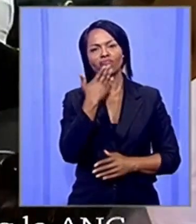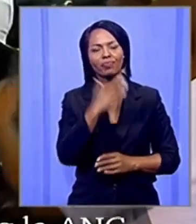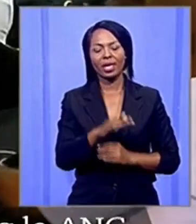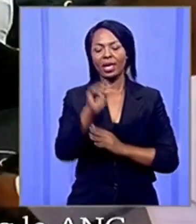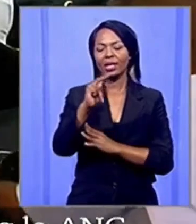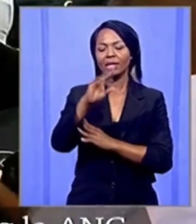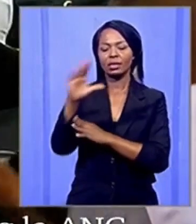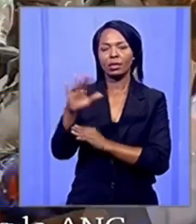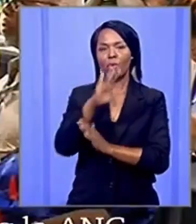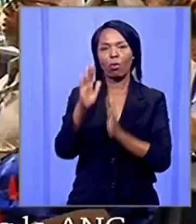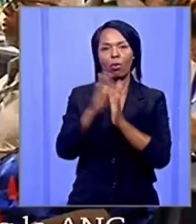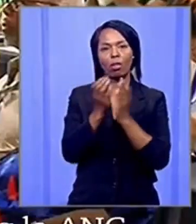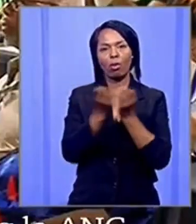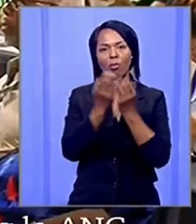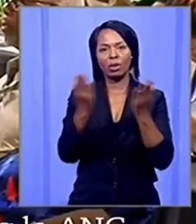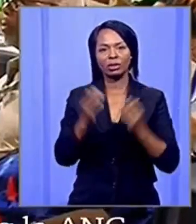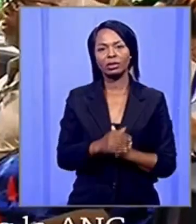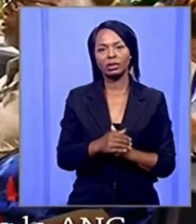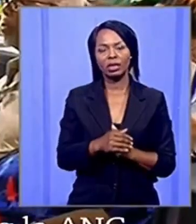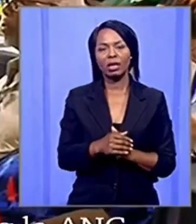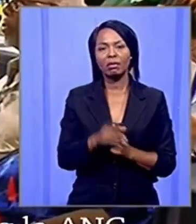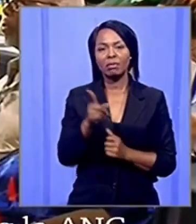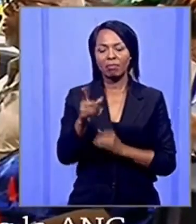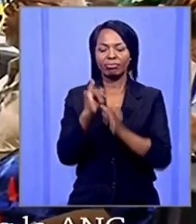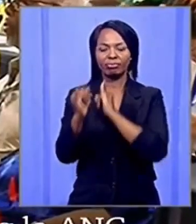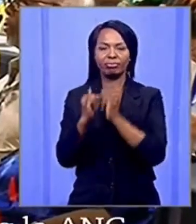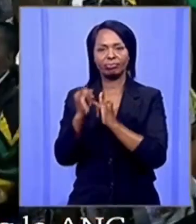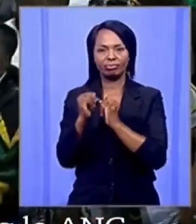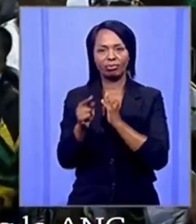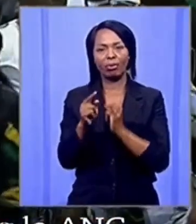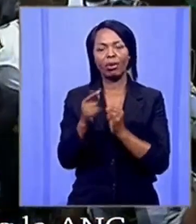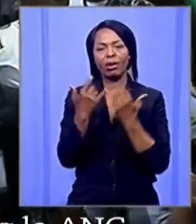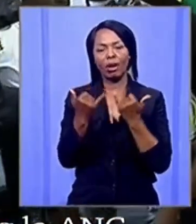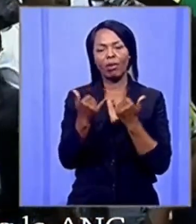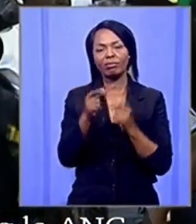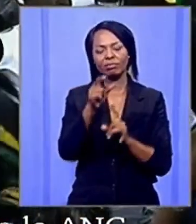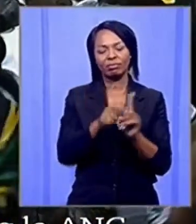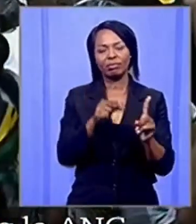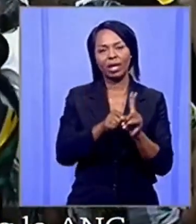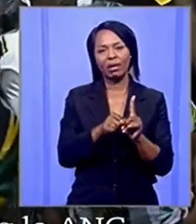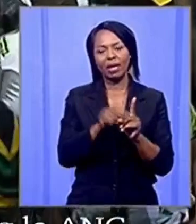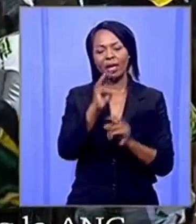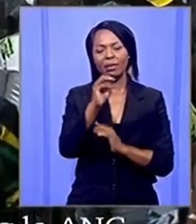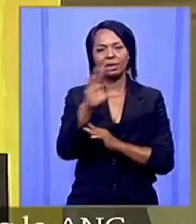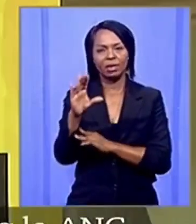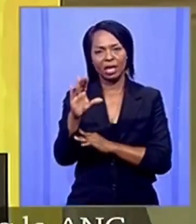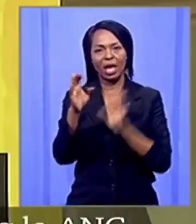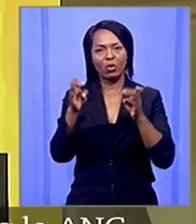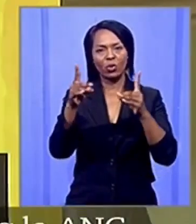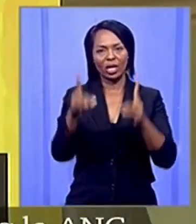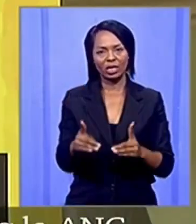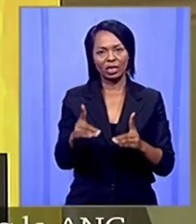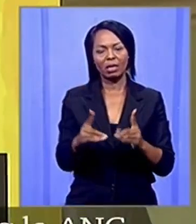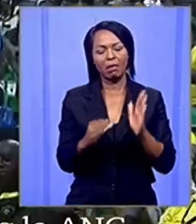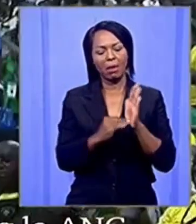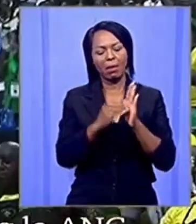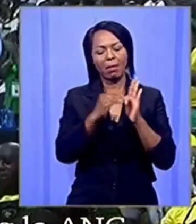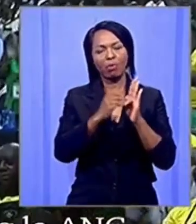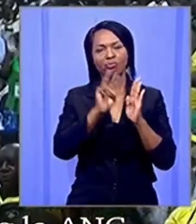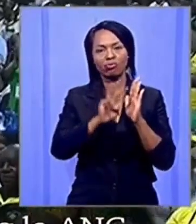a le 19 kwa kokwano peo molao ya profense, mokhuduthamaga wa thuto Malaka Mohale ke wa bosome a mabedi pedi